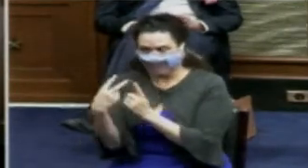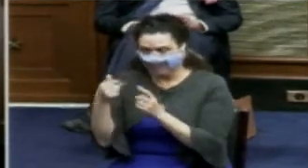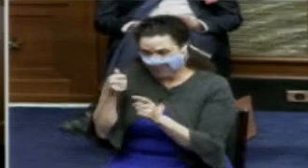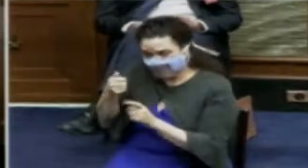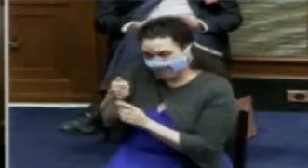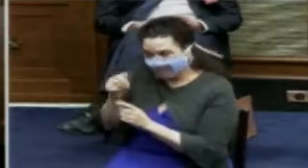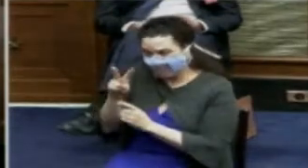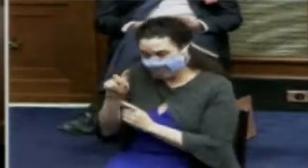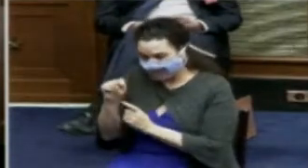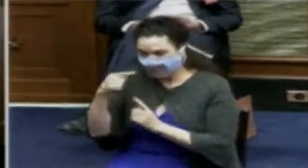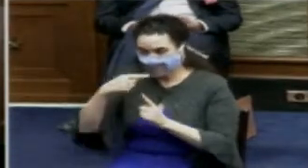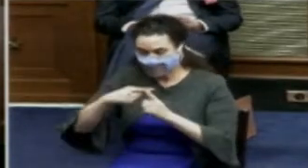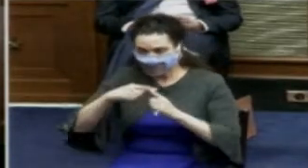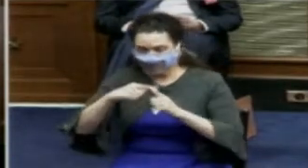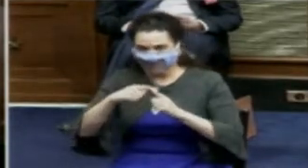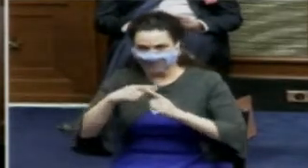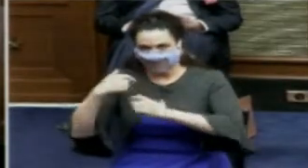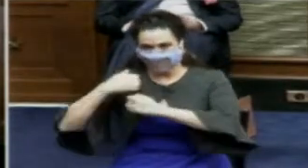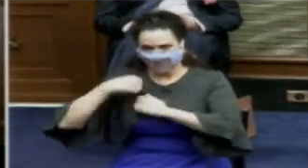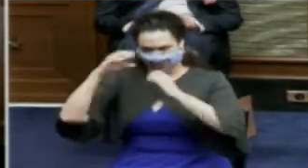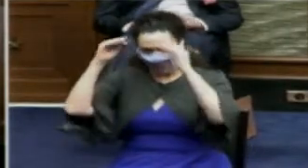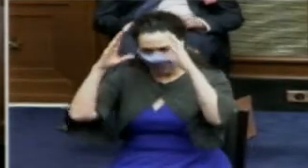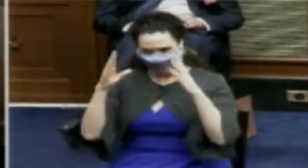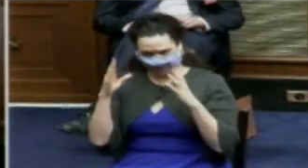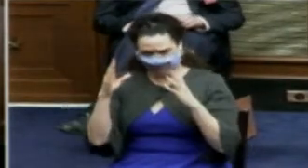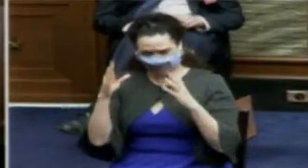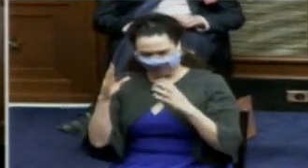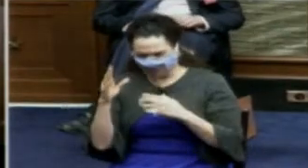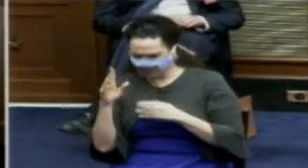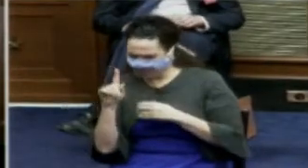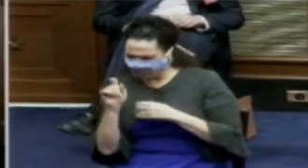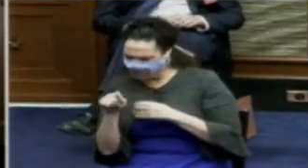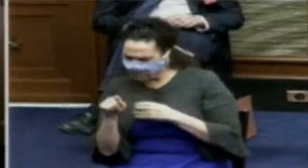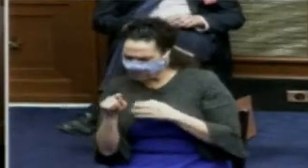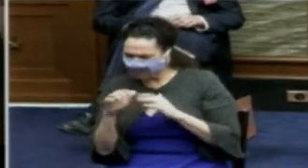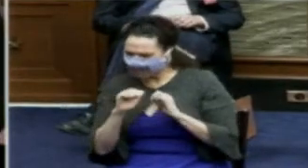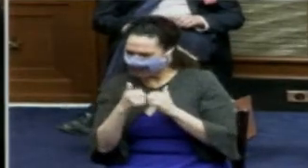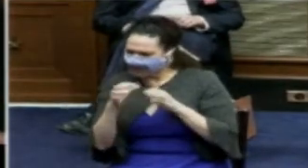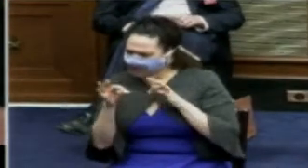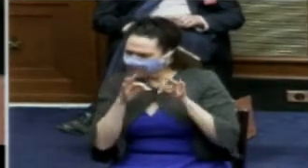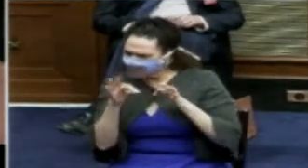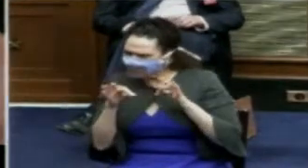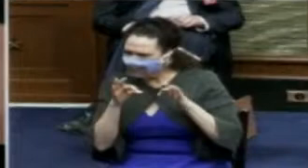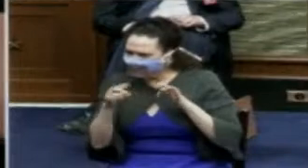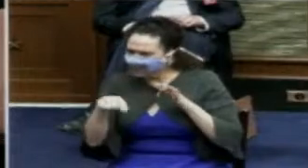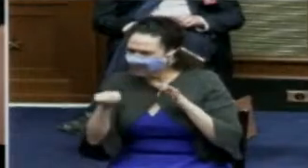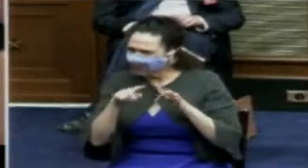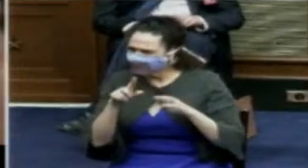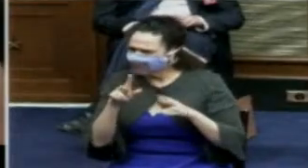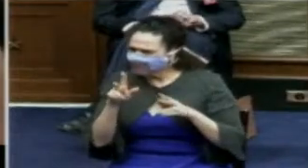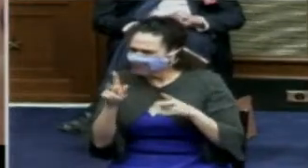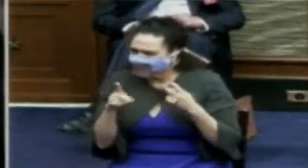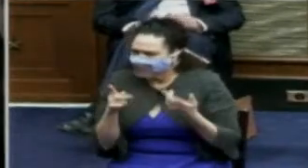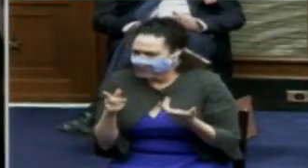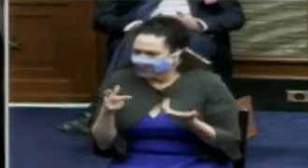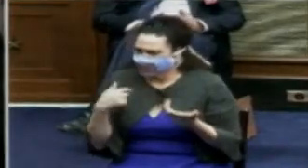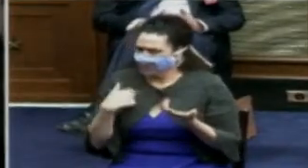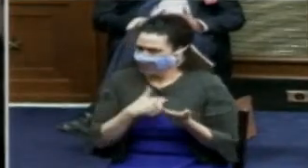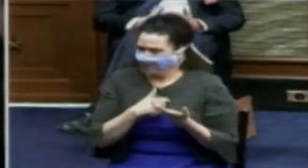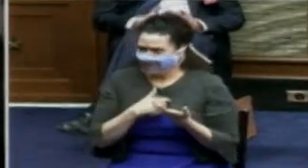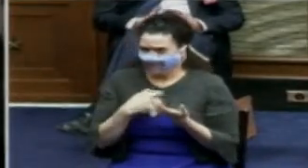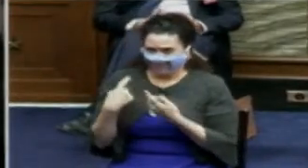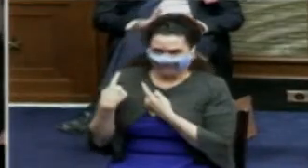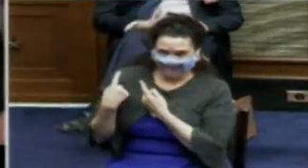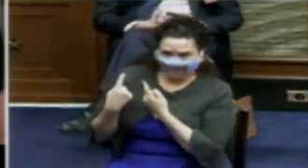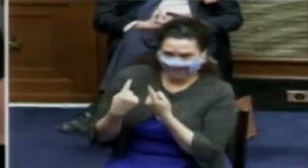do you reconcile the fact to people that we actually have, and have for a long time, we